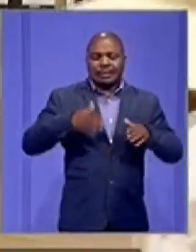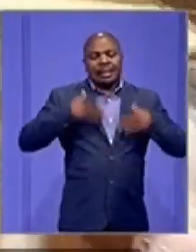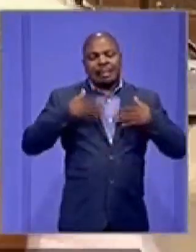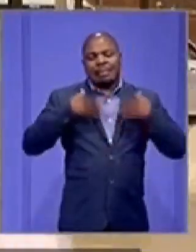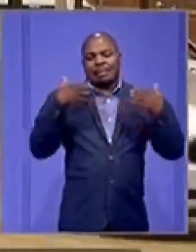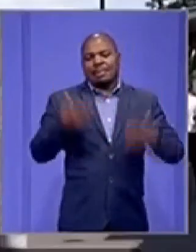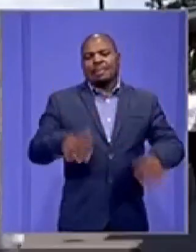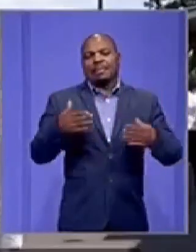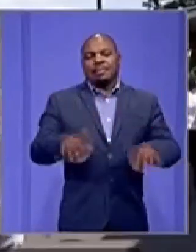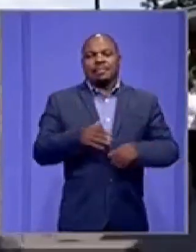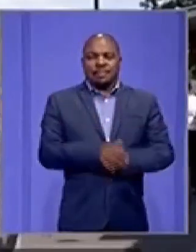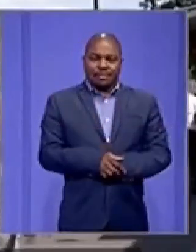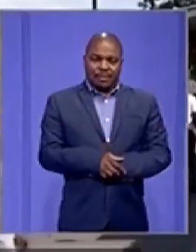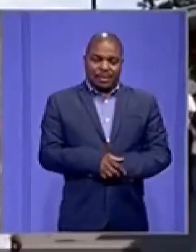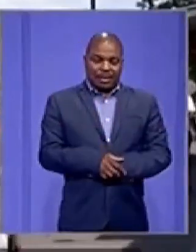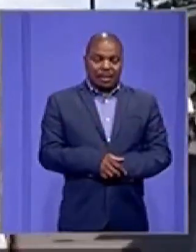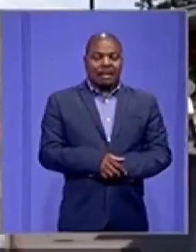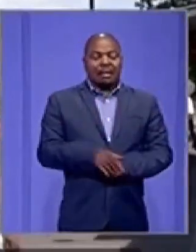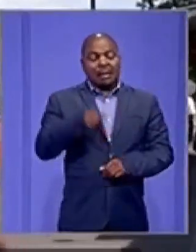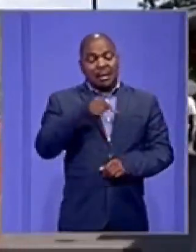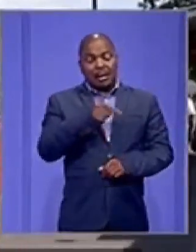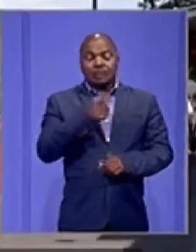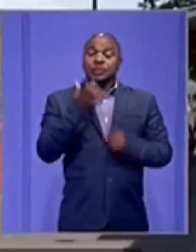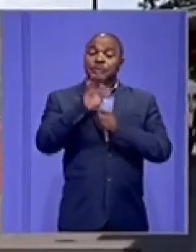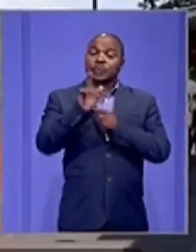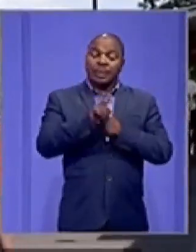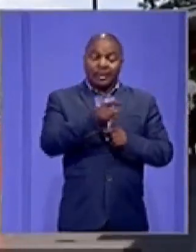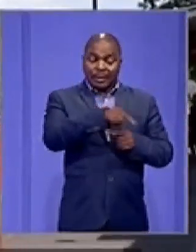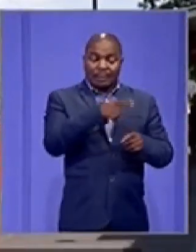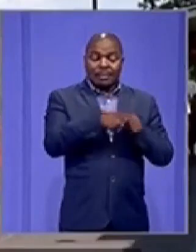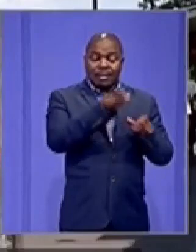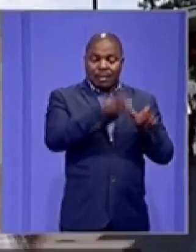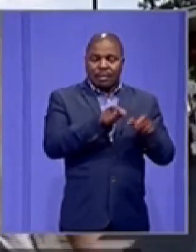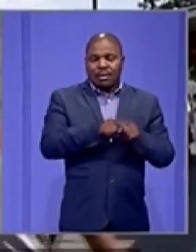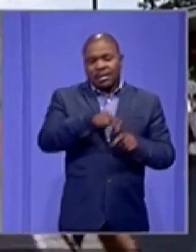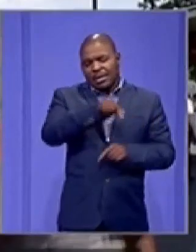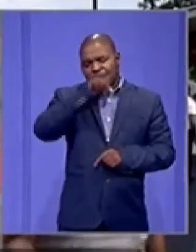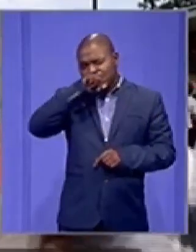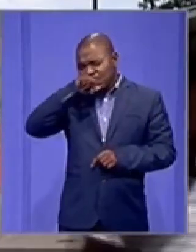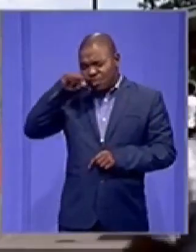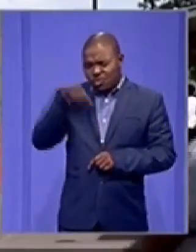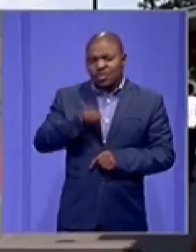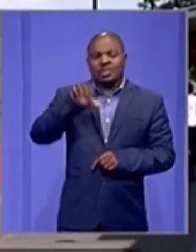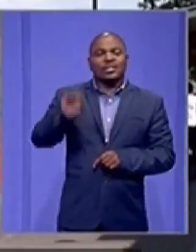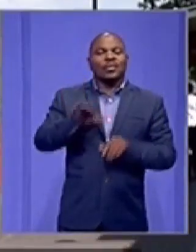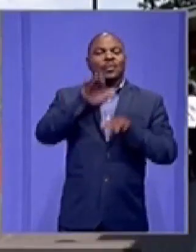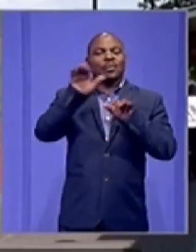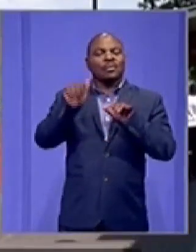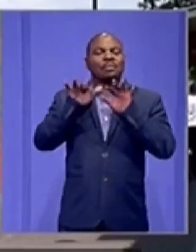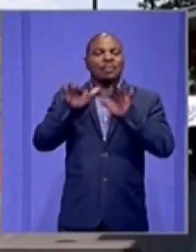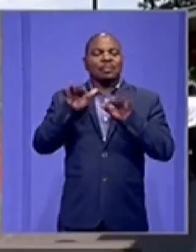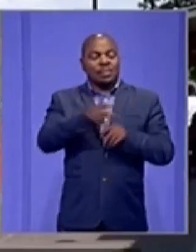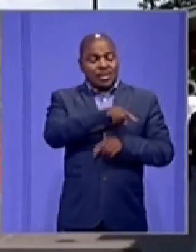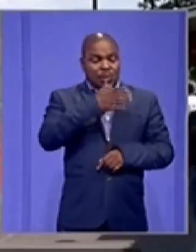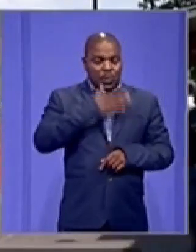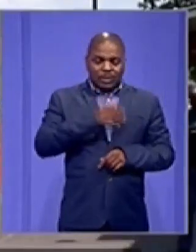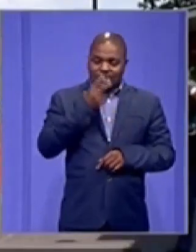much ke jabulile ne papadi e bontshang gore ba rata setšhaba sa Afrika Borwa ba rata le bona naga ya